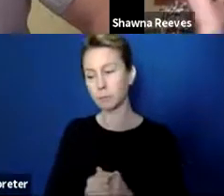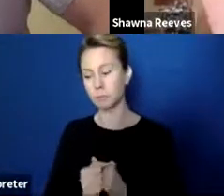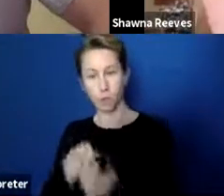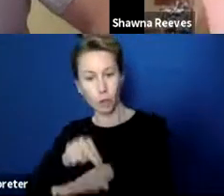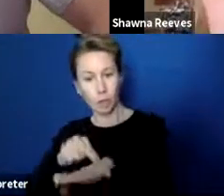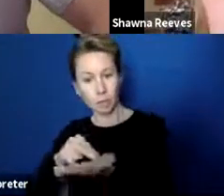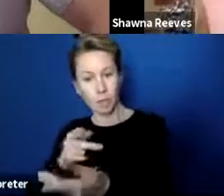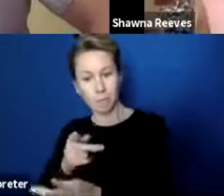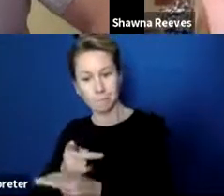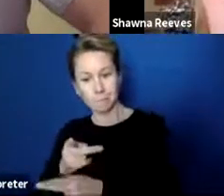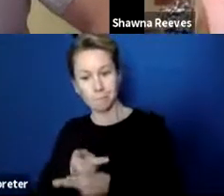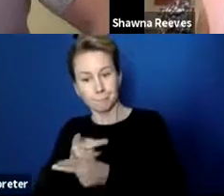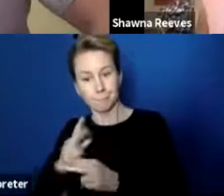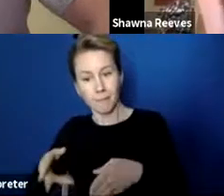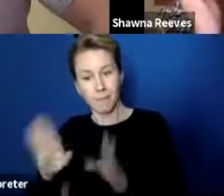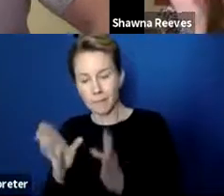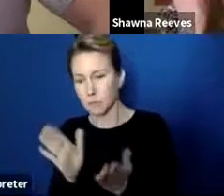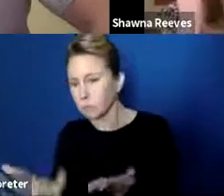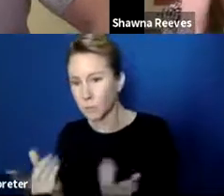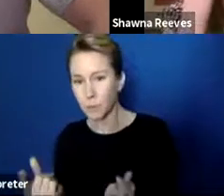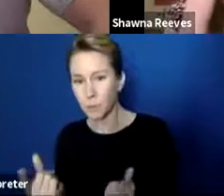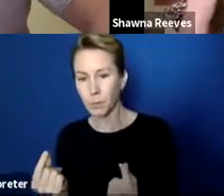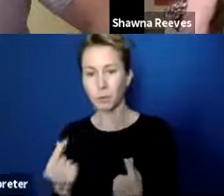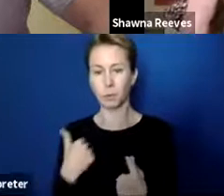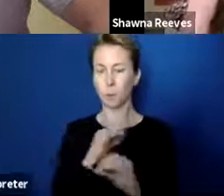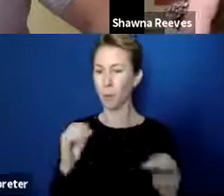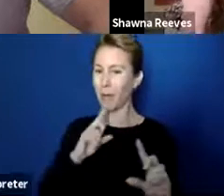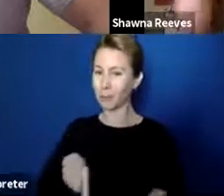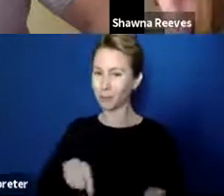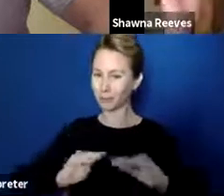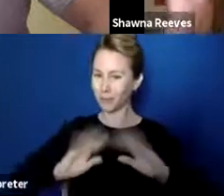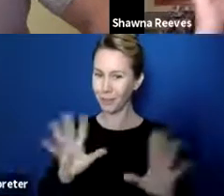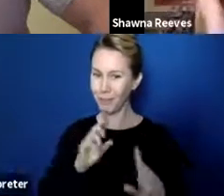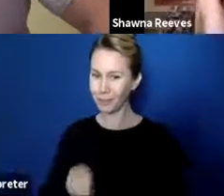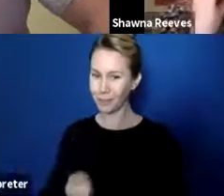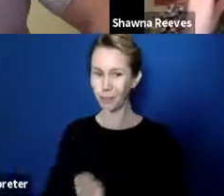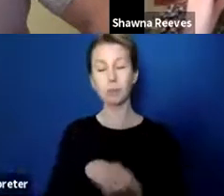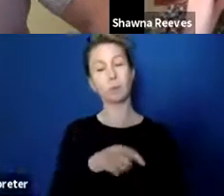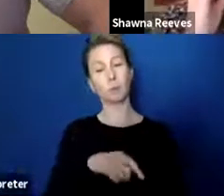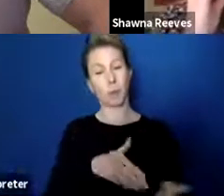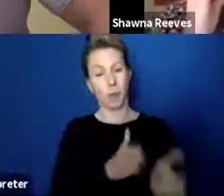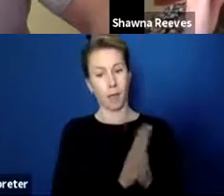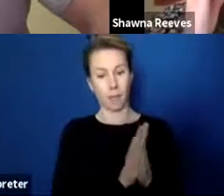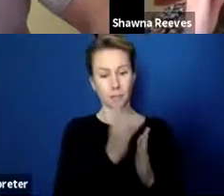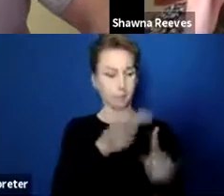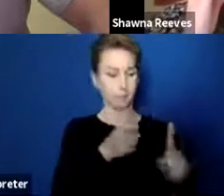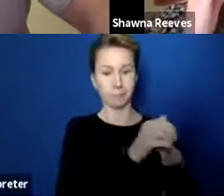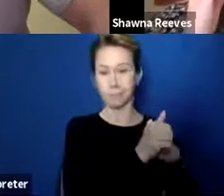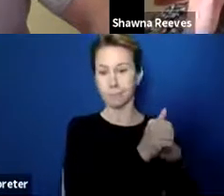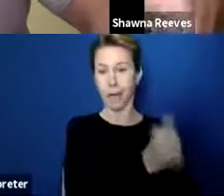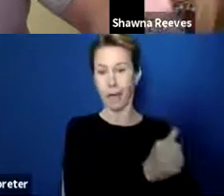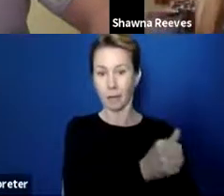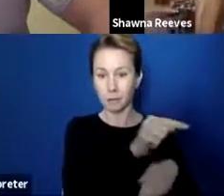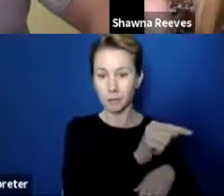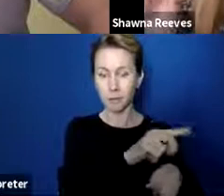we've actually checked in with the local health department to see how the residential care homes are doing, how the skilled nursing